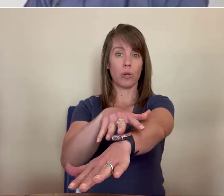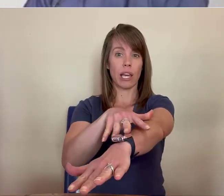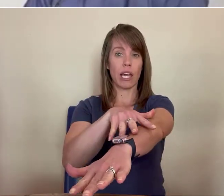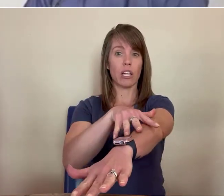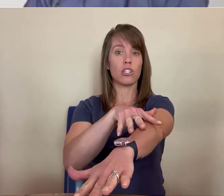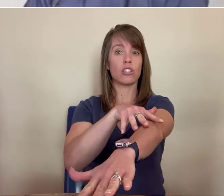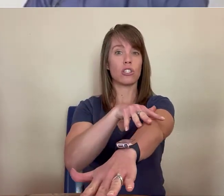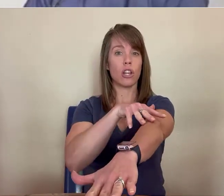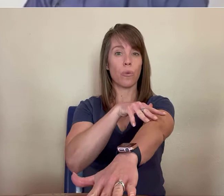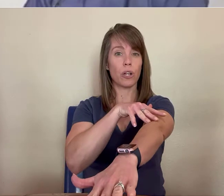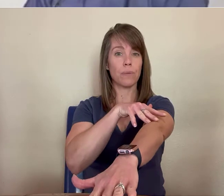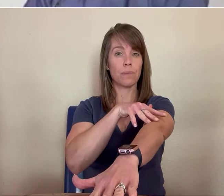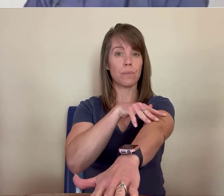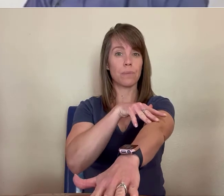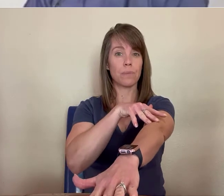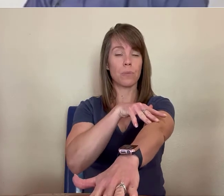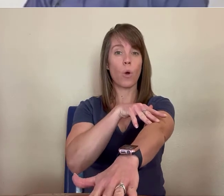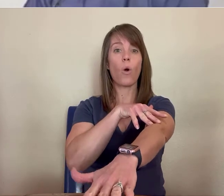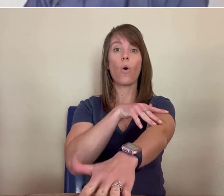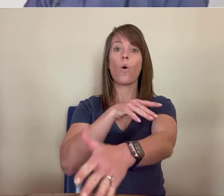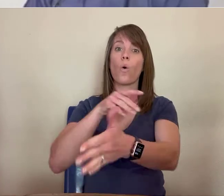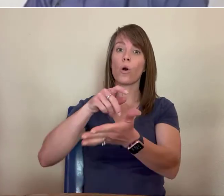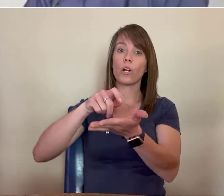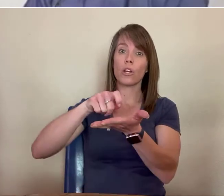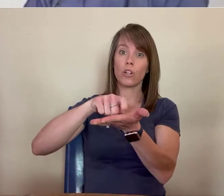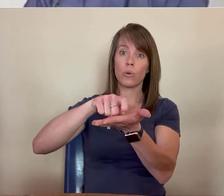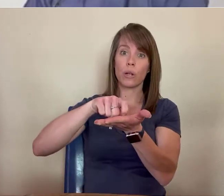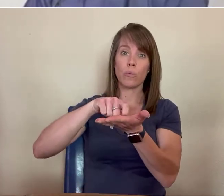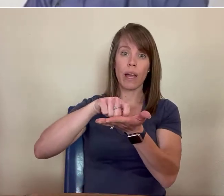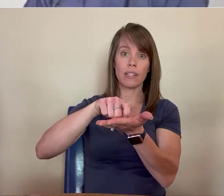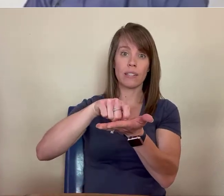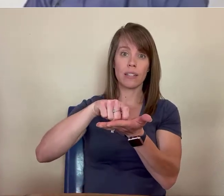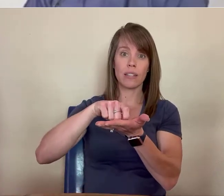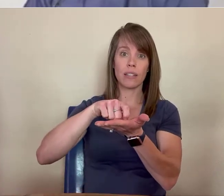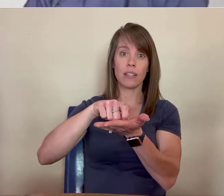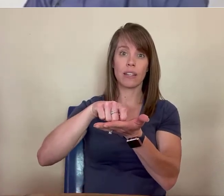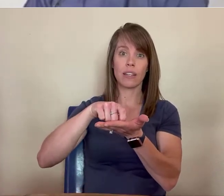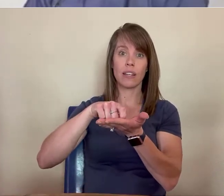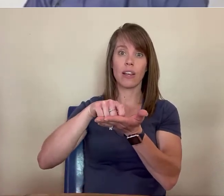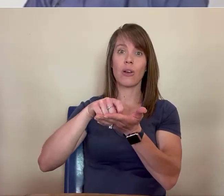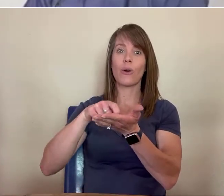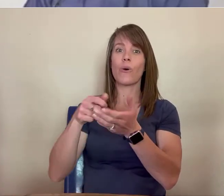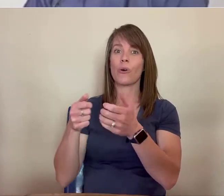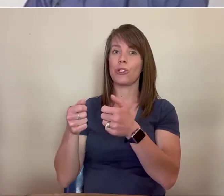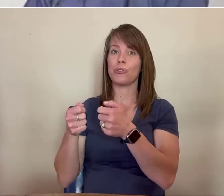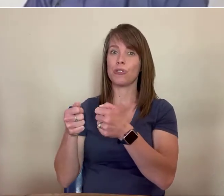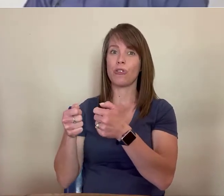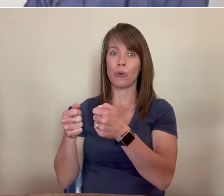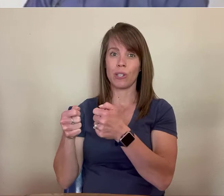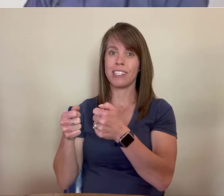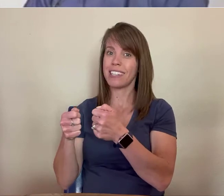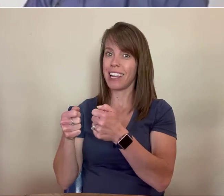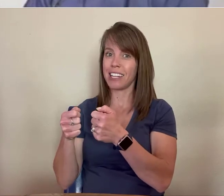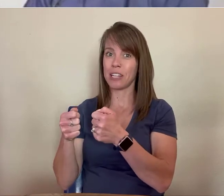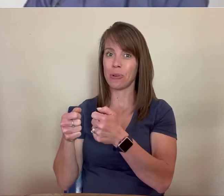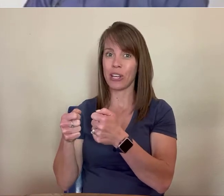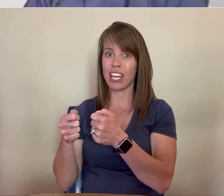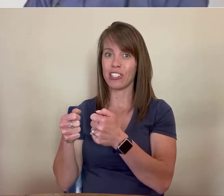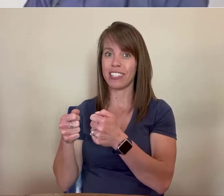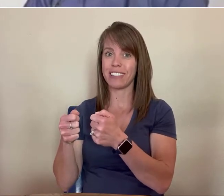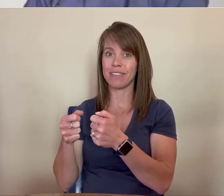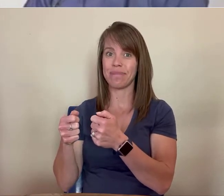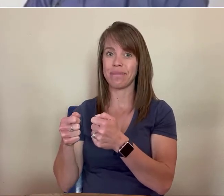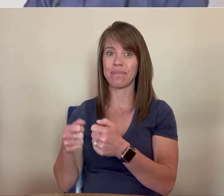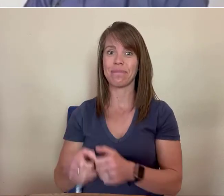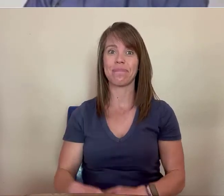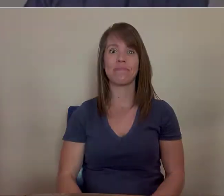to communicate slower, or you can write or use your phone to aid in